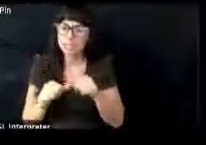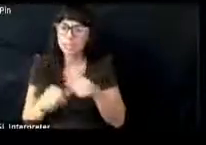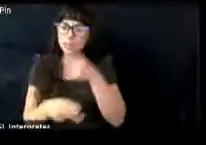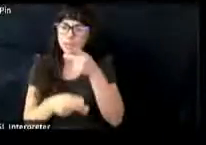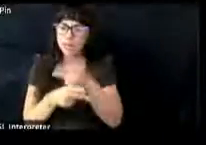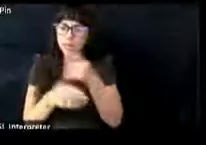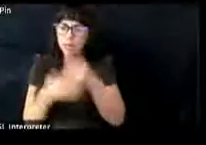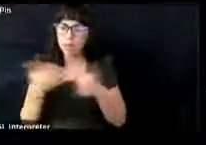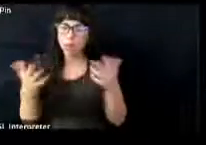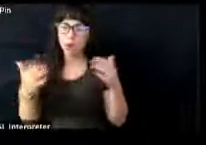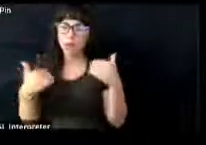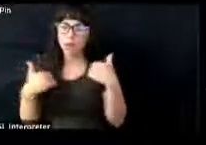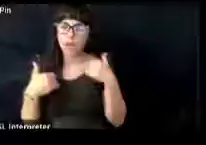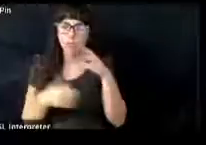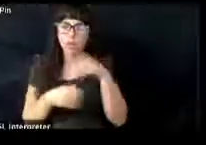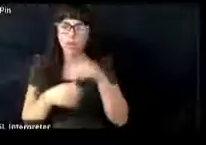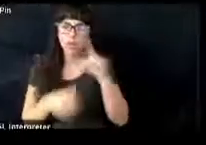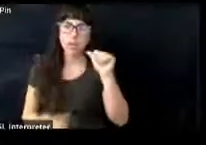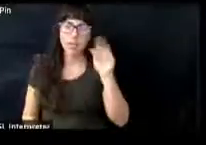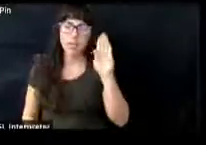the LA Basin. Thank you.